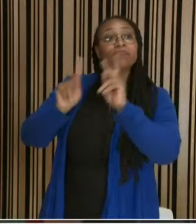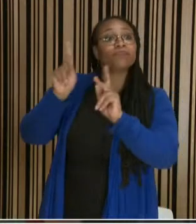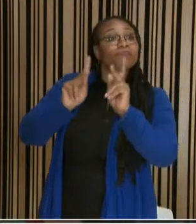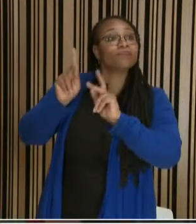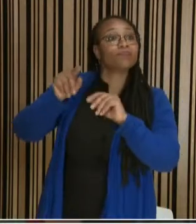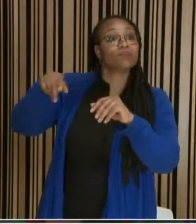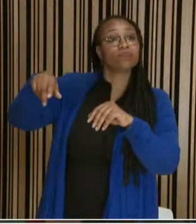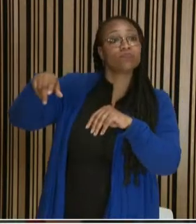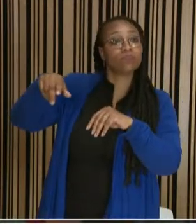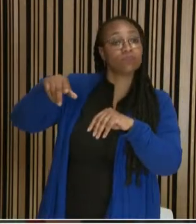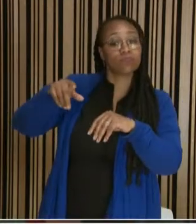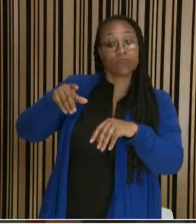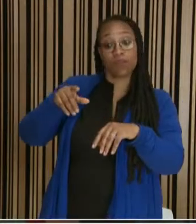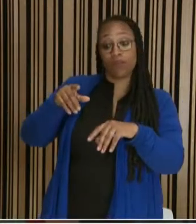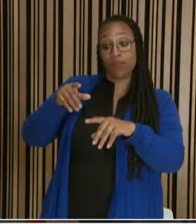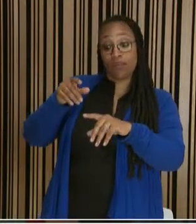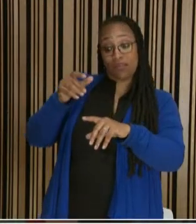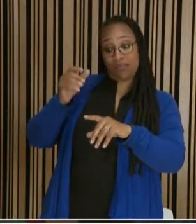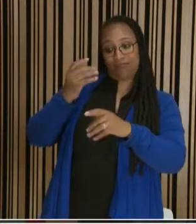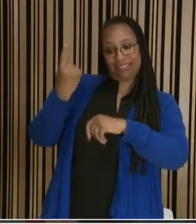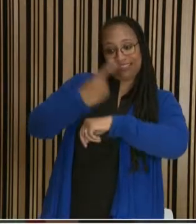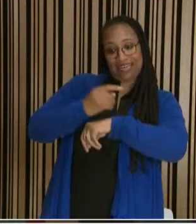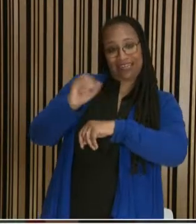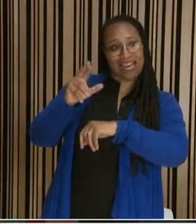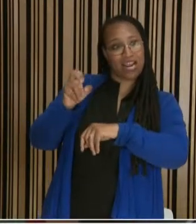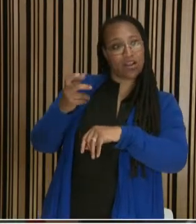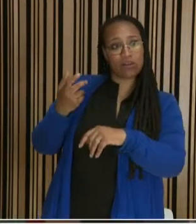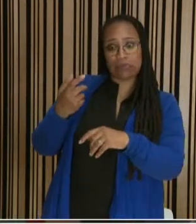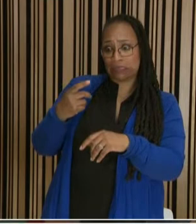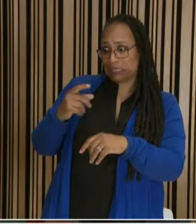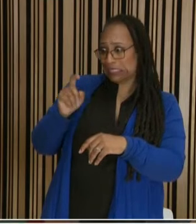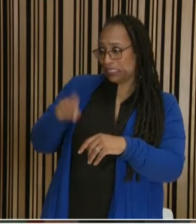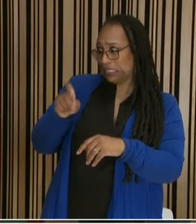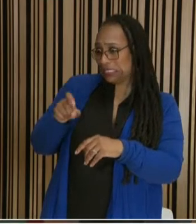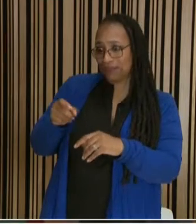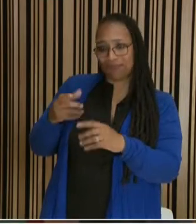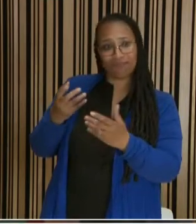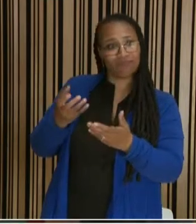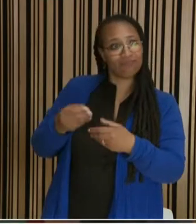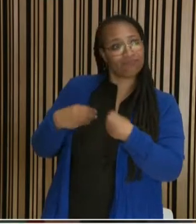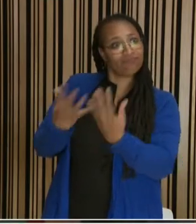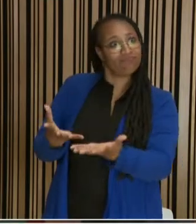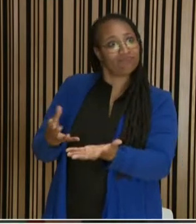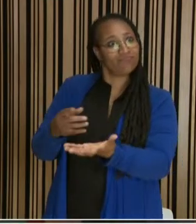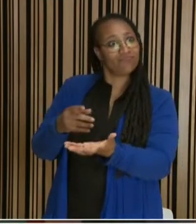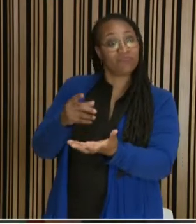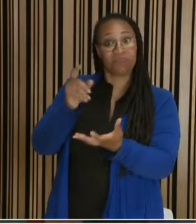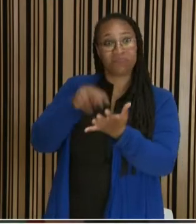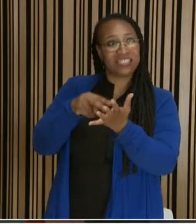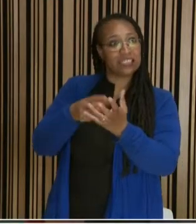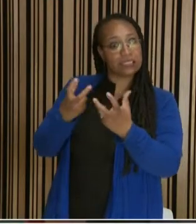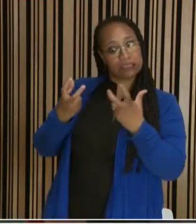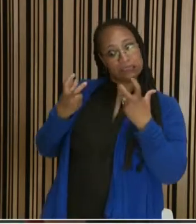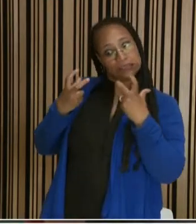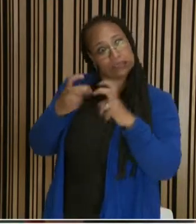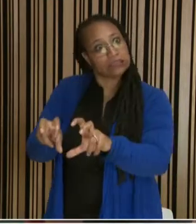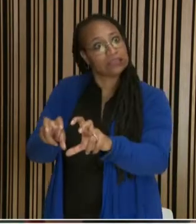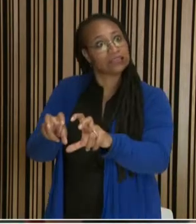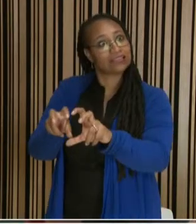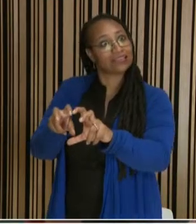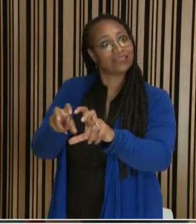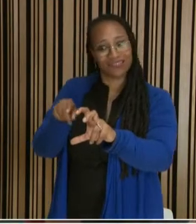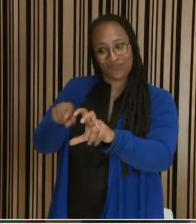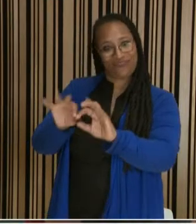allow more than 2,000 more DC families to qualify for subsidized child care. So those things are